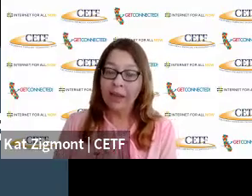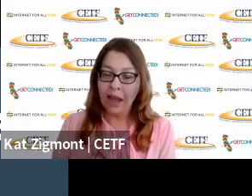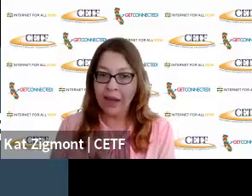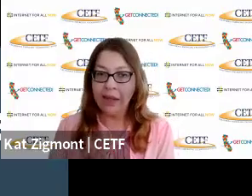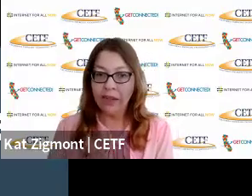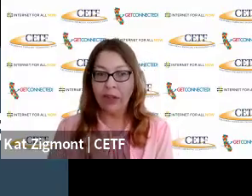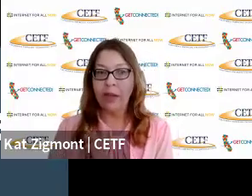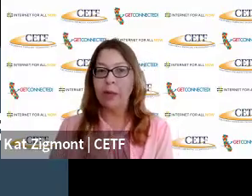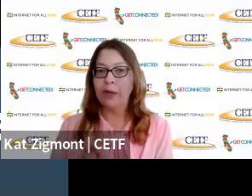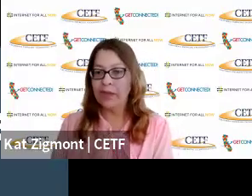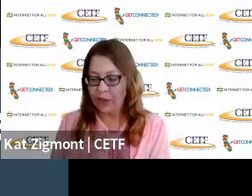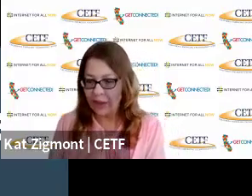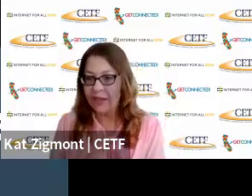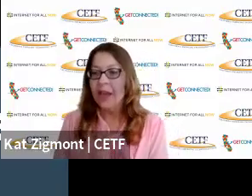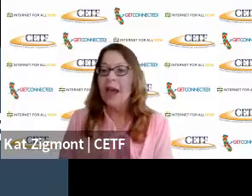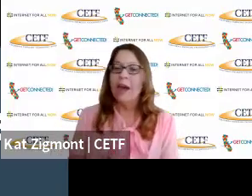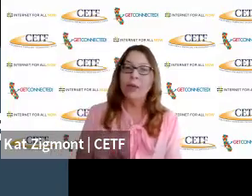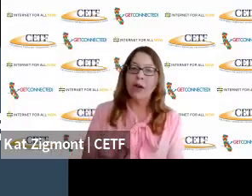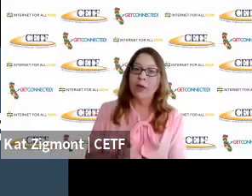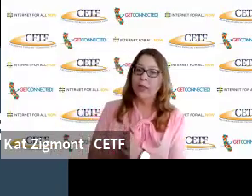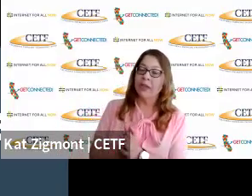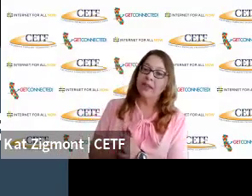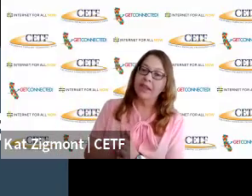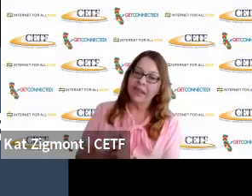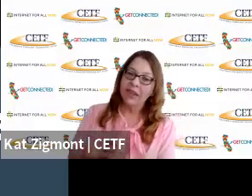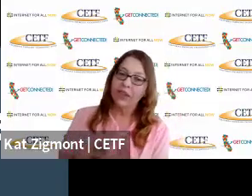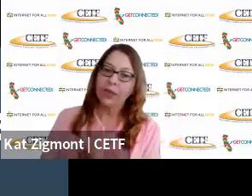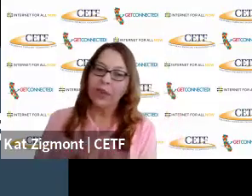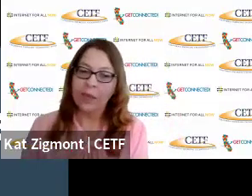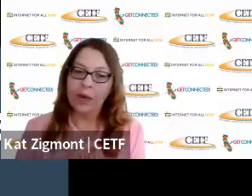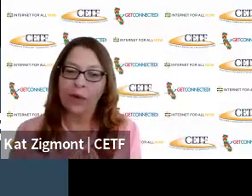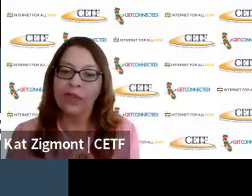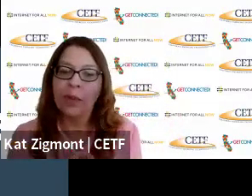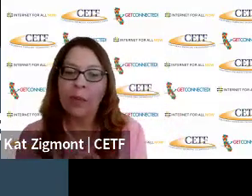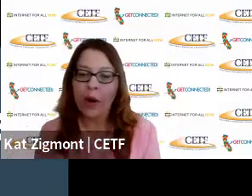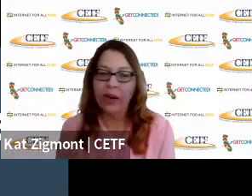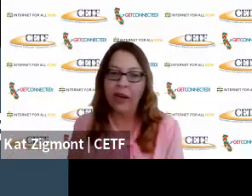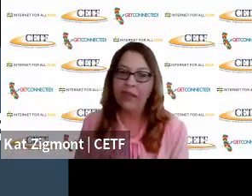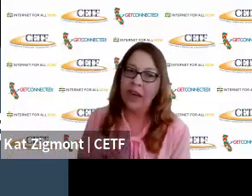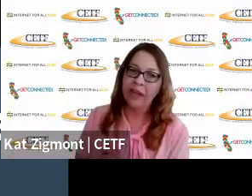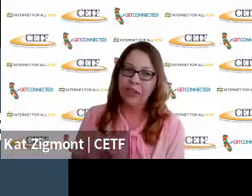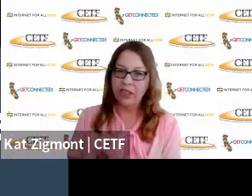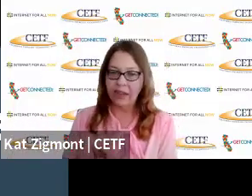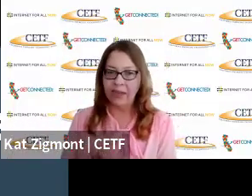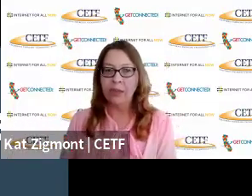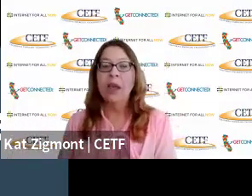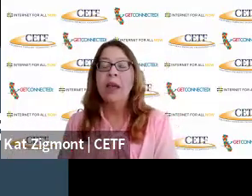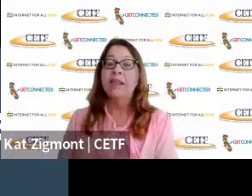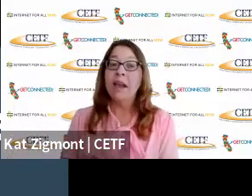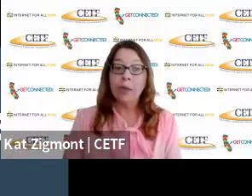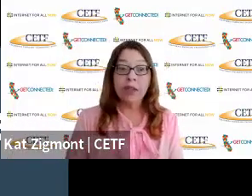households online and digitally proficient, and we are holding listening sessions with CBOs to be part of that